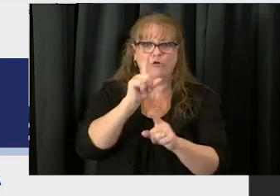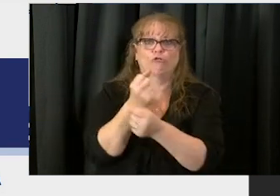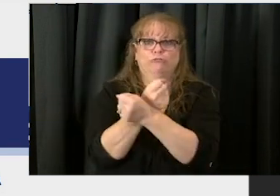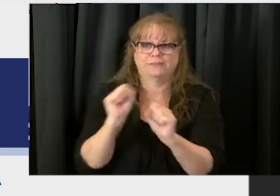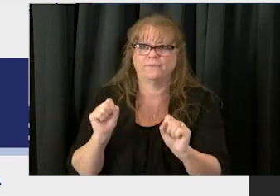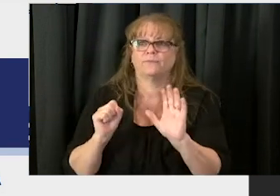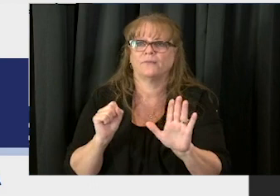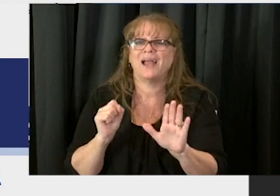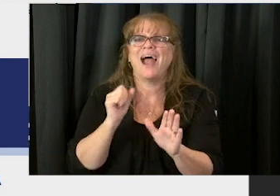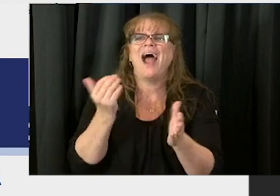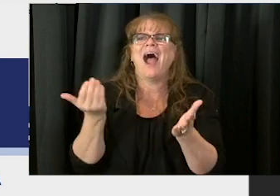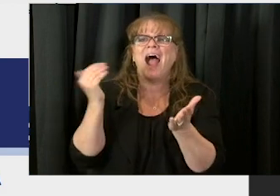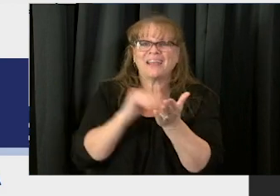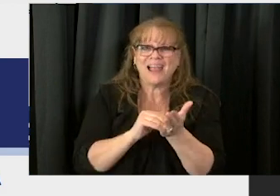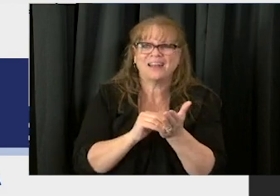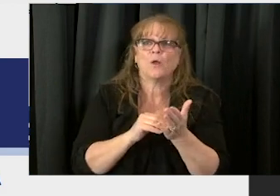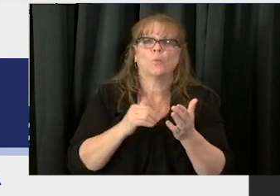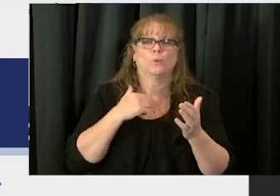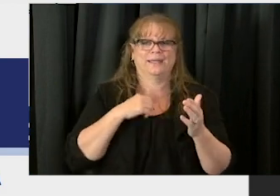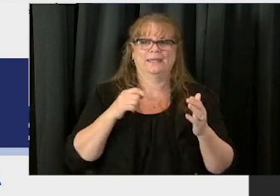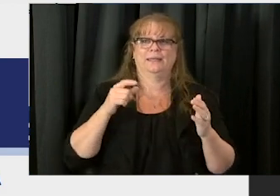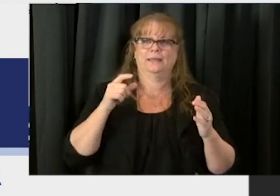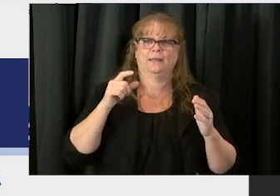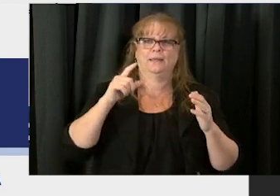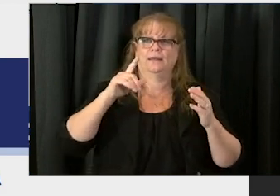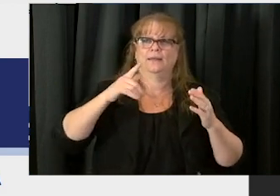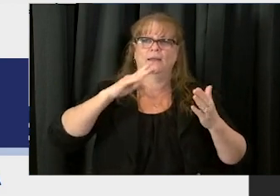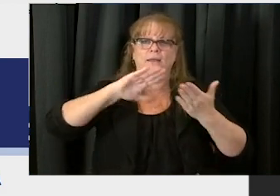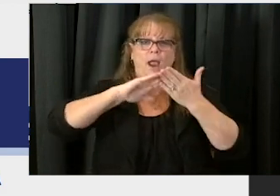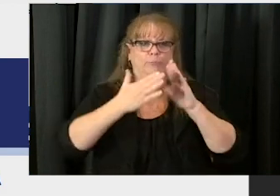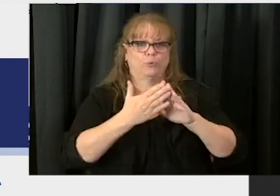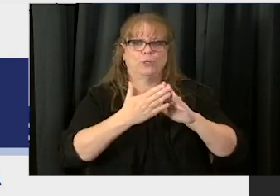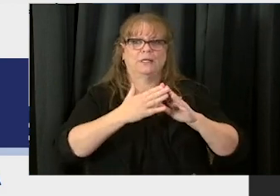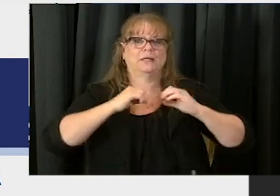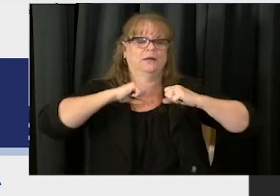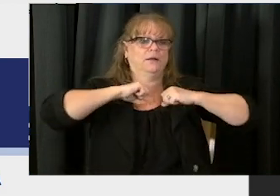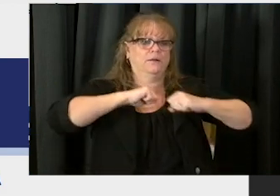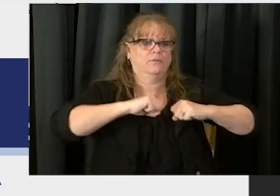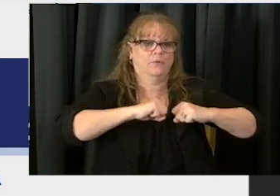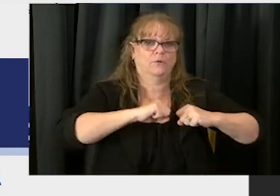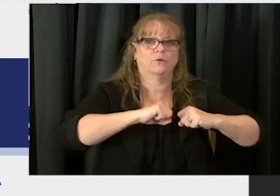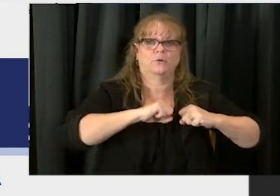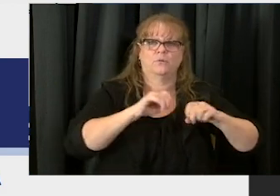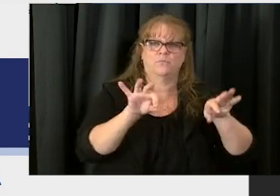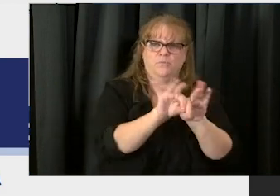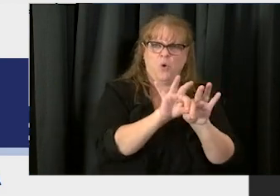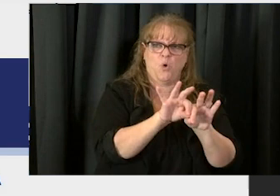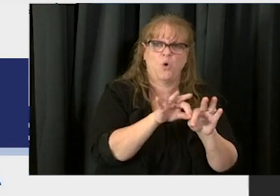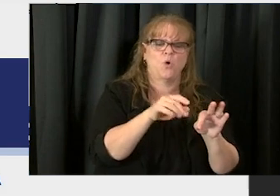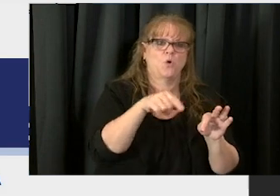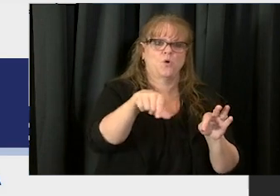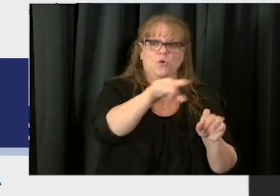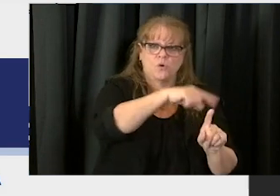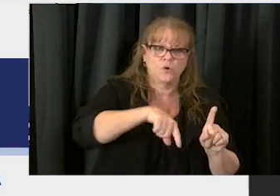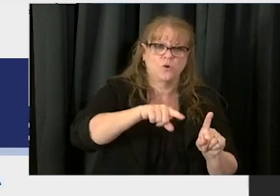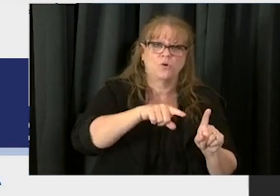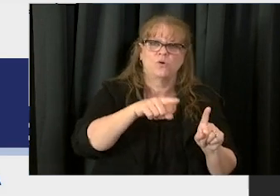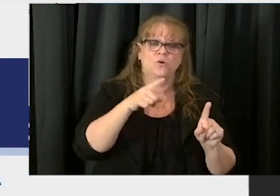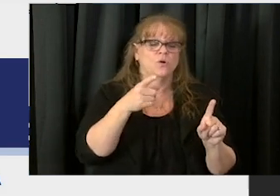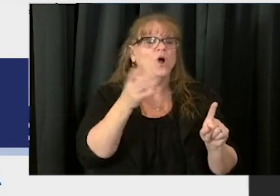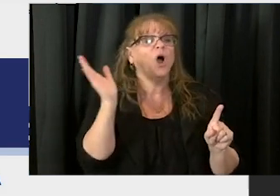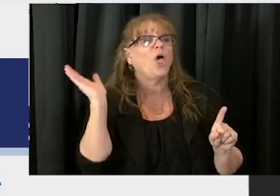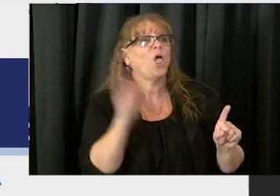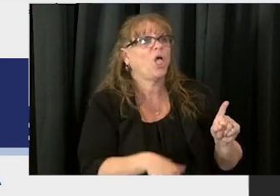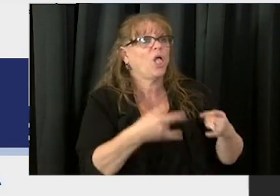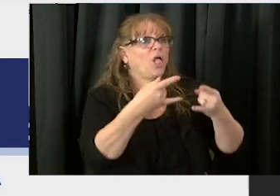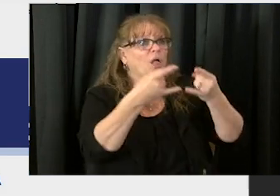health protocols, wearing your masks, and socially distance. Now's not the time to let up. There's hope on the